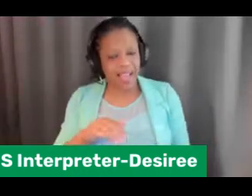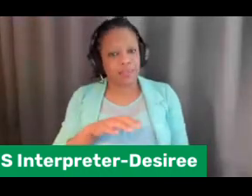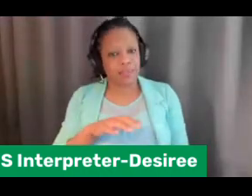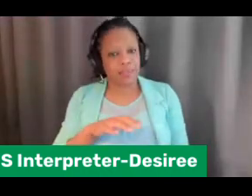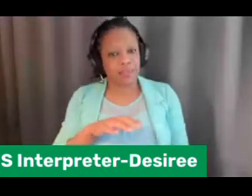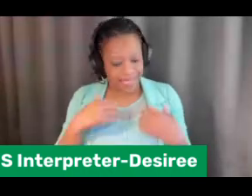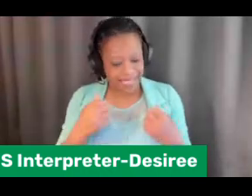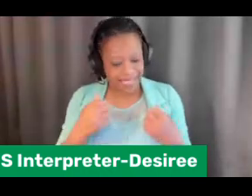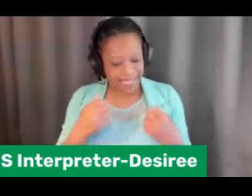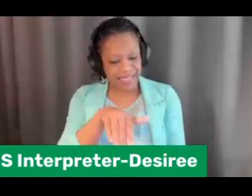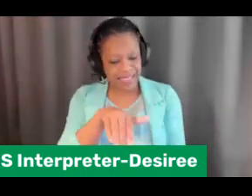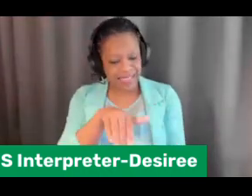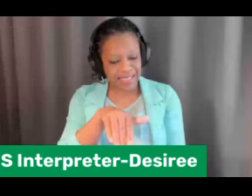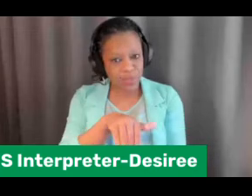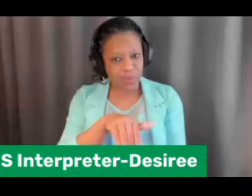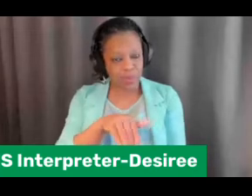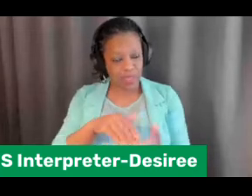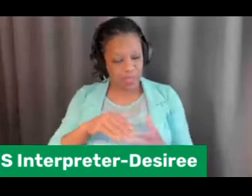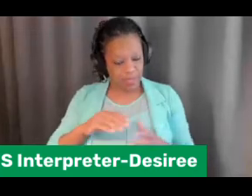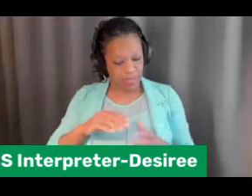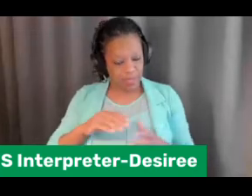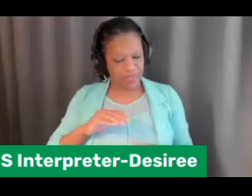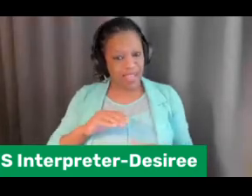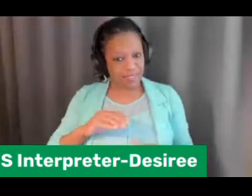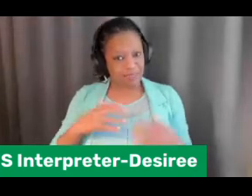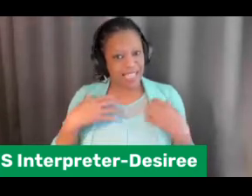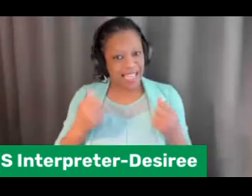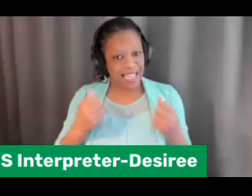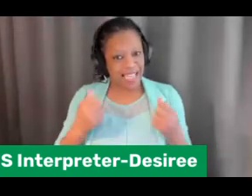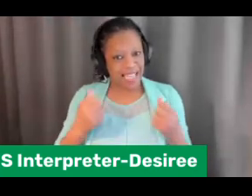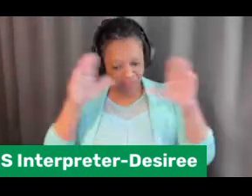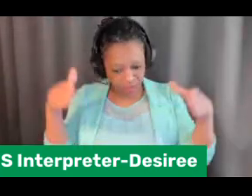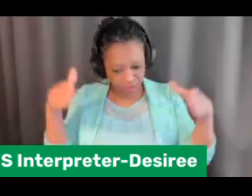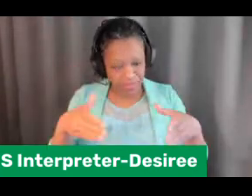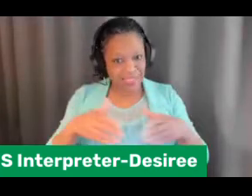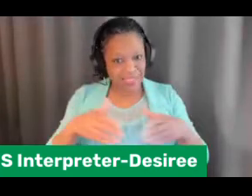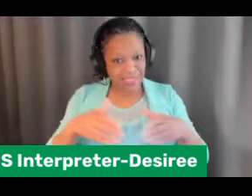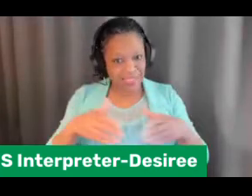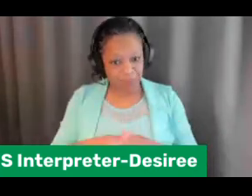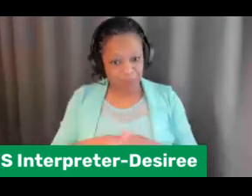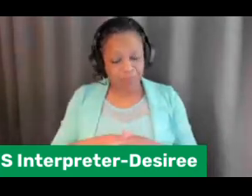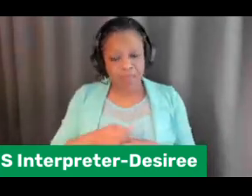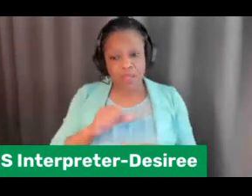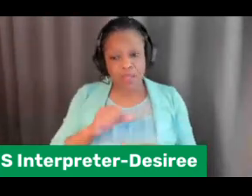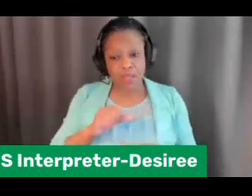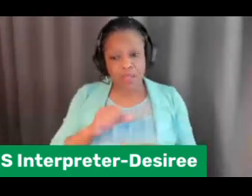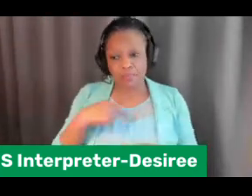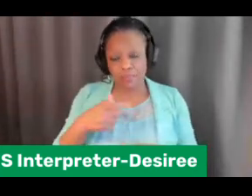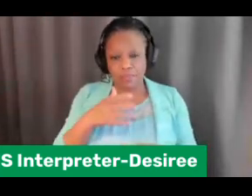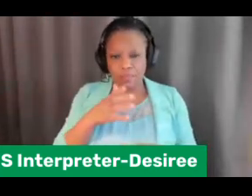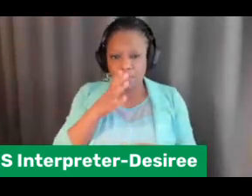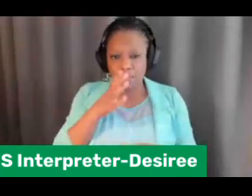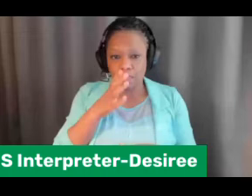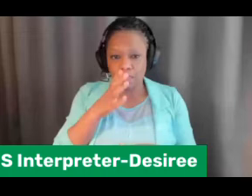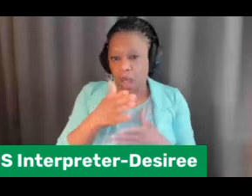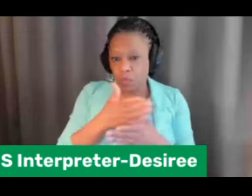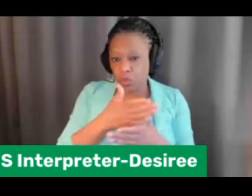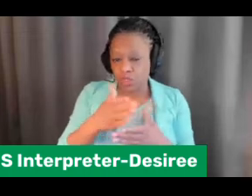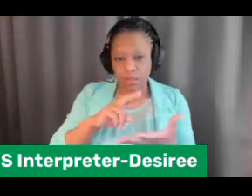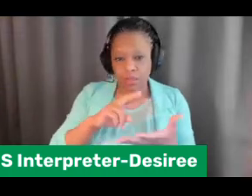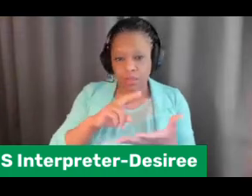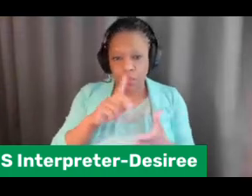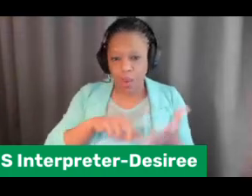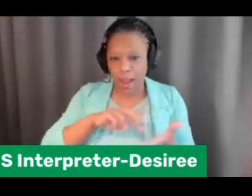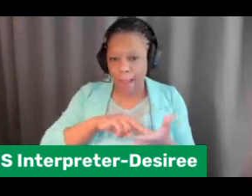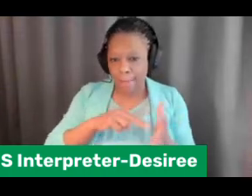some aspirations towards healing centered collective care. And so I'll just share as we start to conclude what I mean by healing centered collective care.